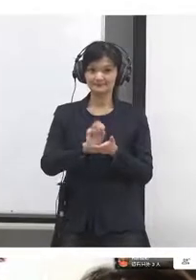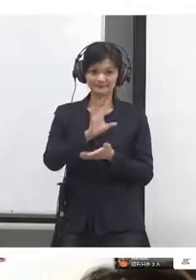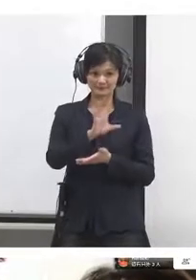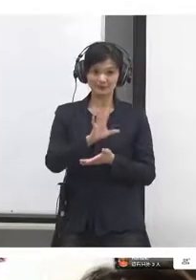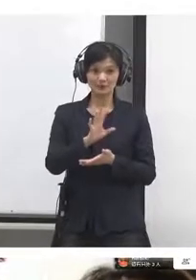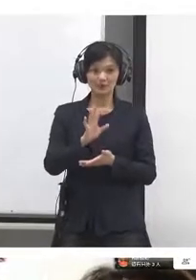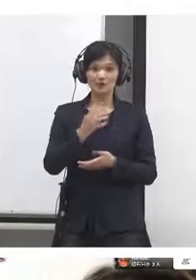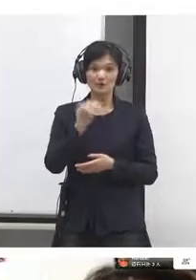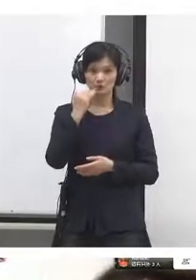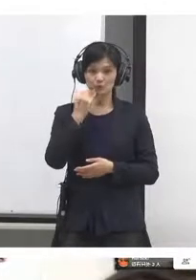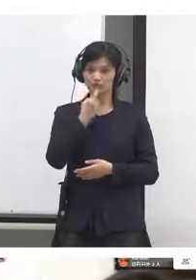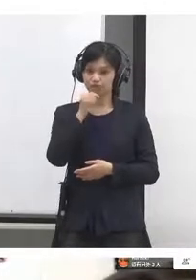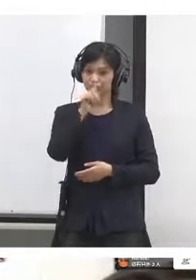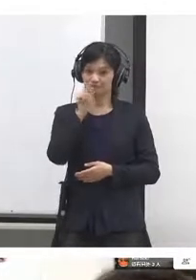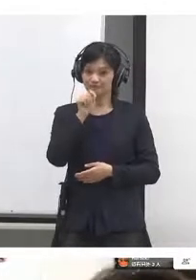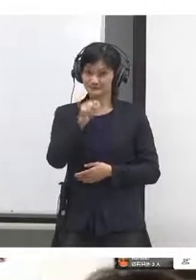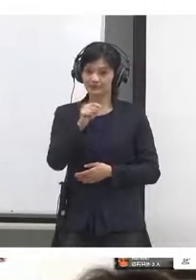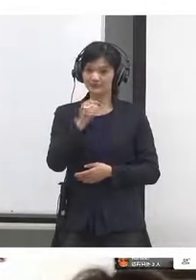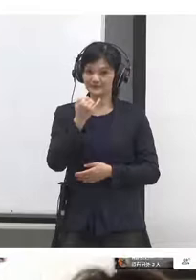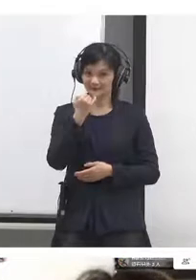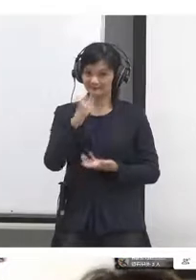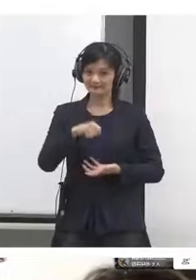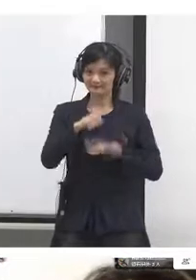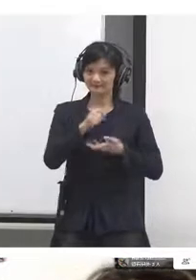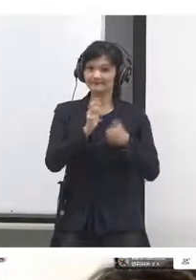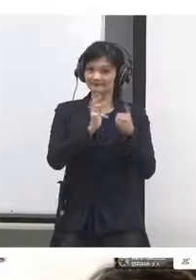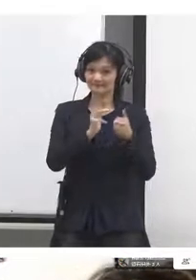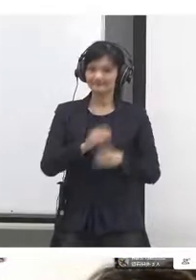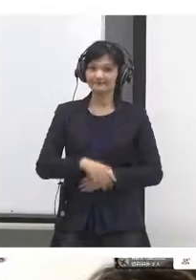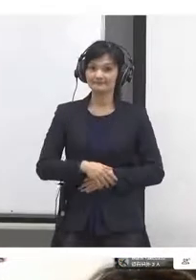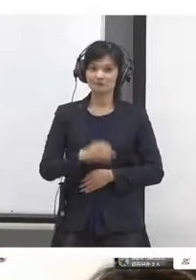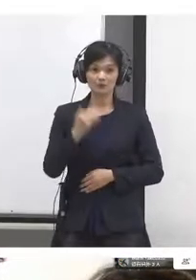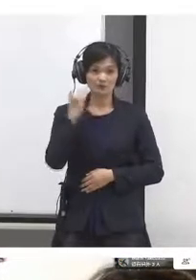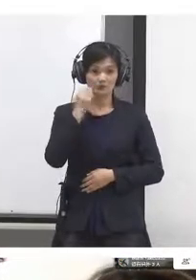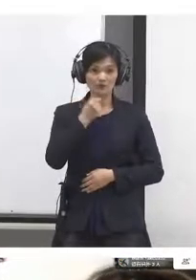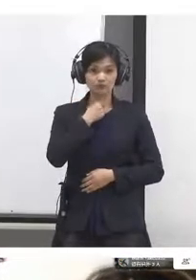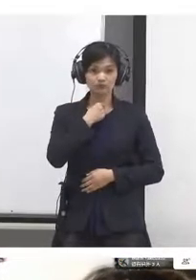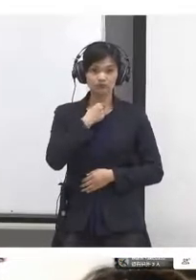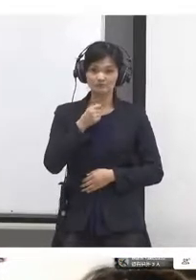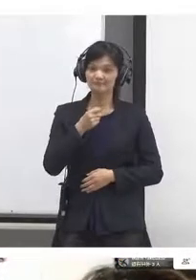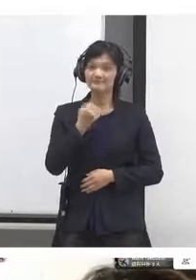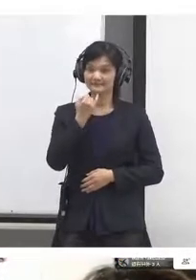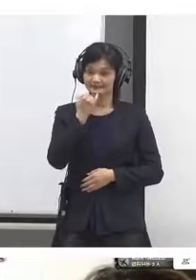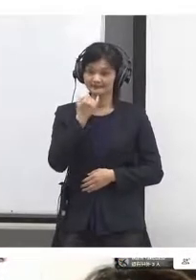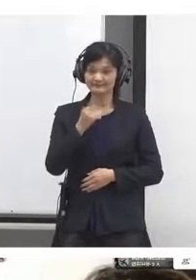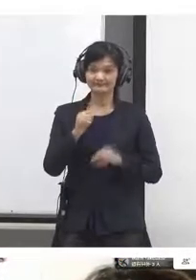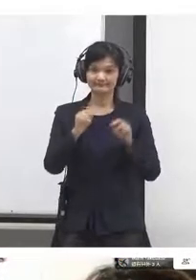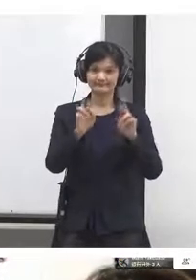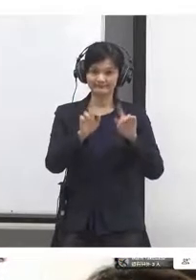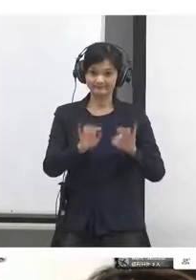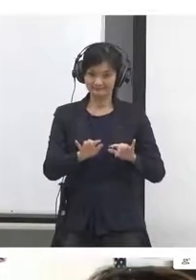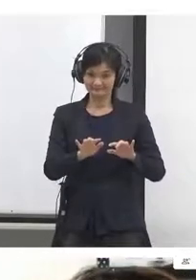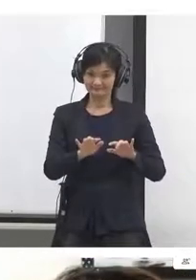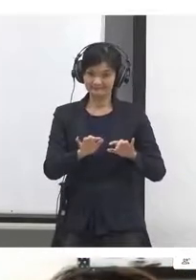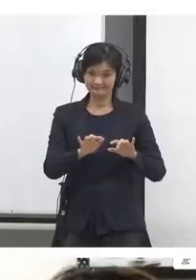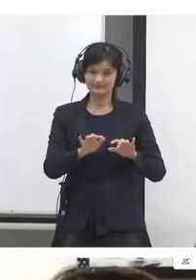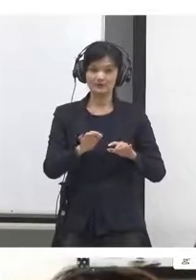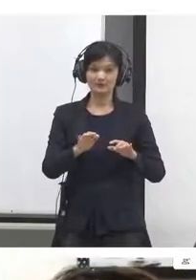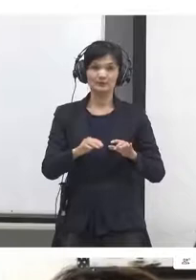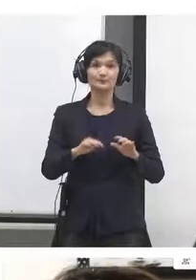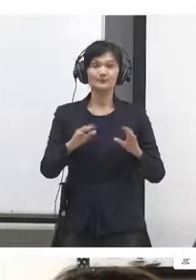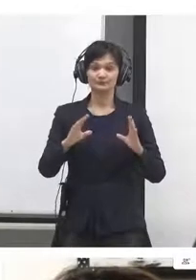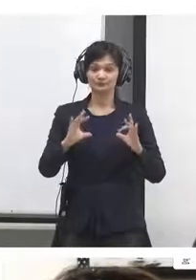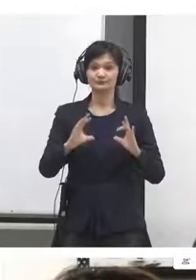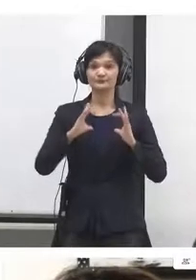ask. In the Slido, the URL you can find it in the official website of the session. But